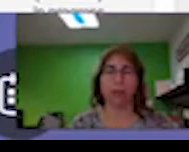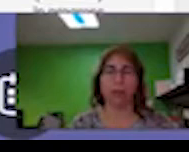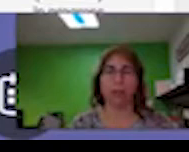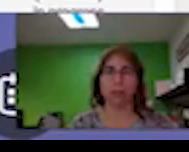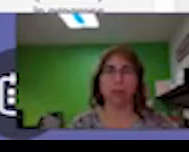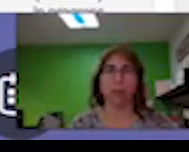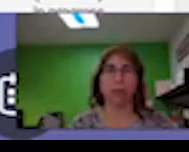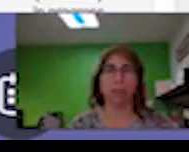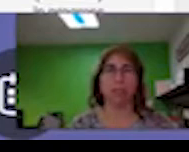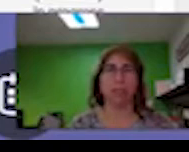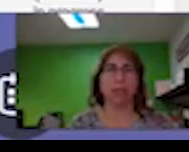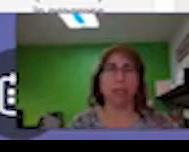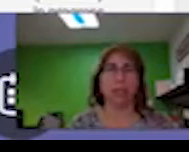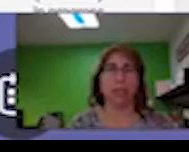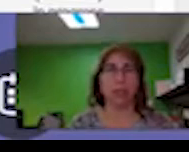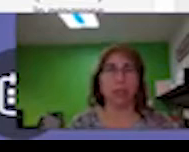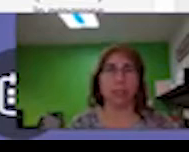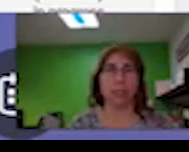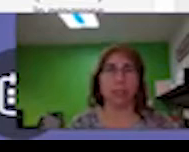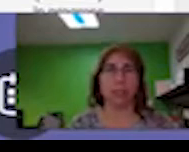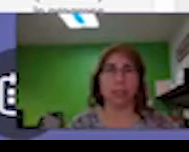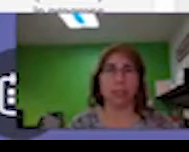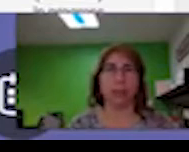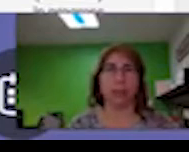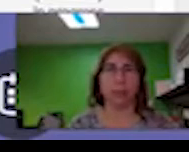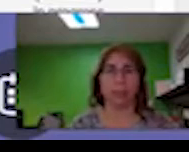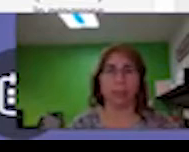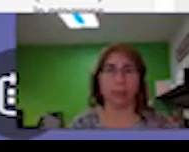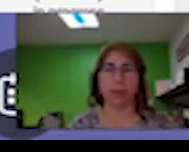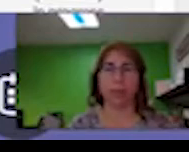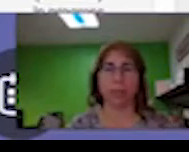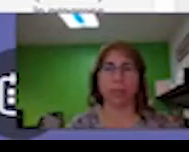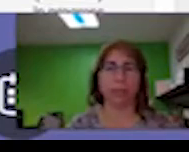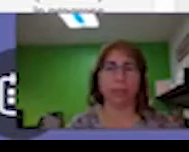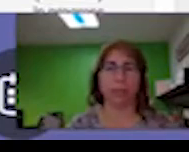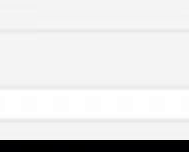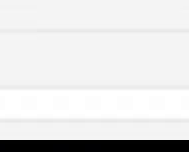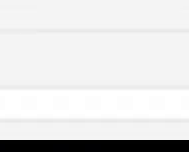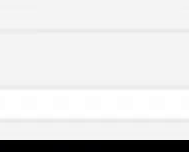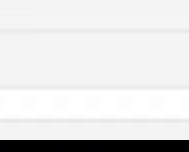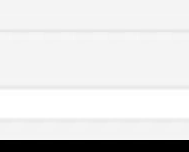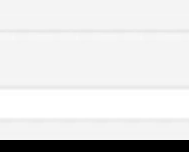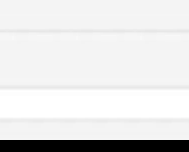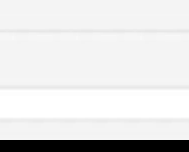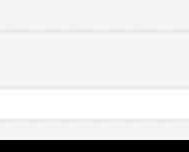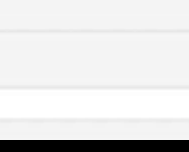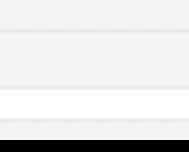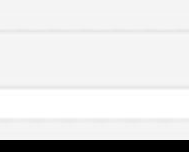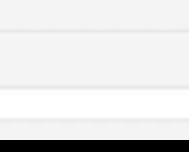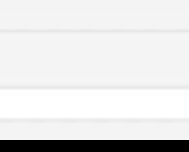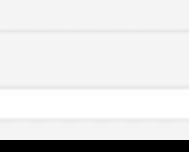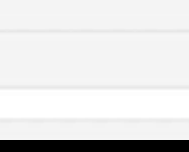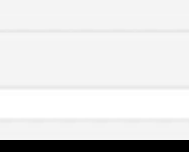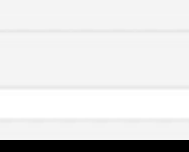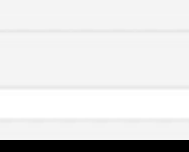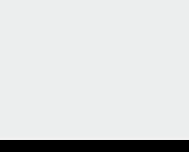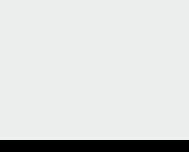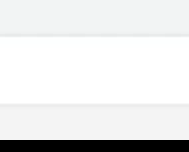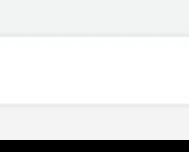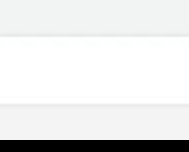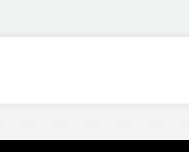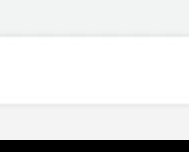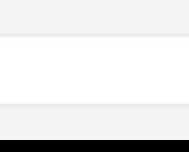for lesser points, these extra points can still help them raise their grade. Okay, I'm going to move into assignments